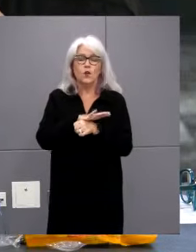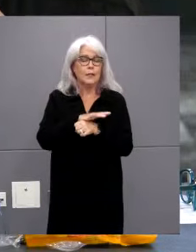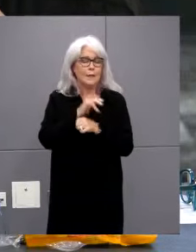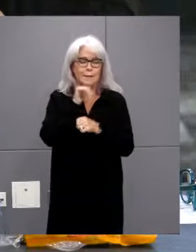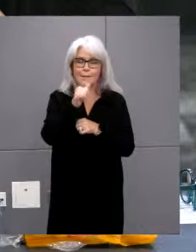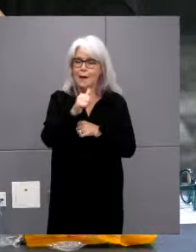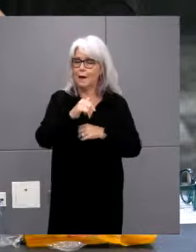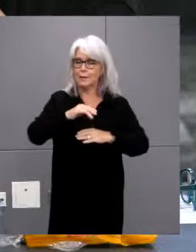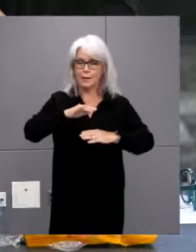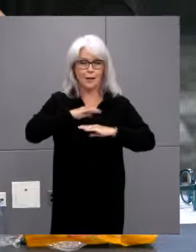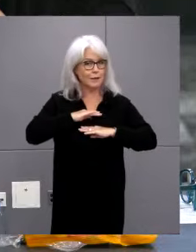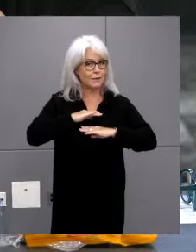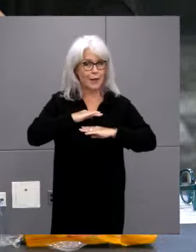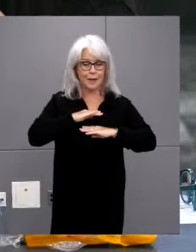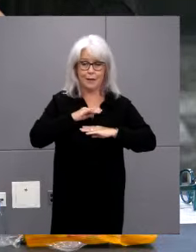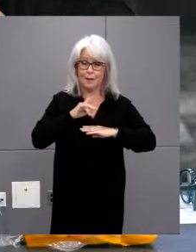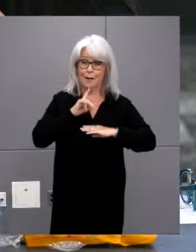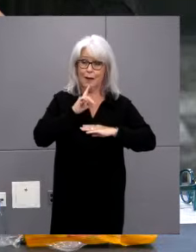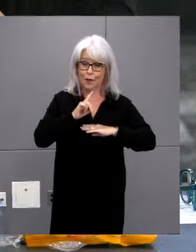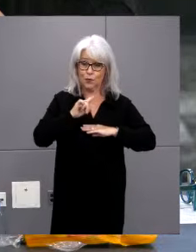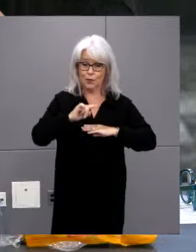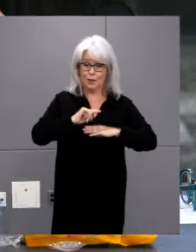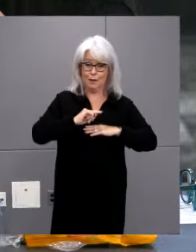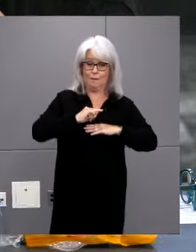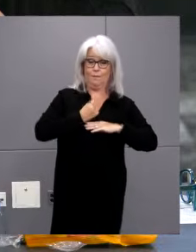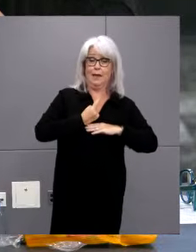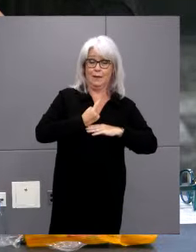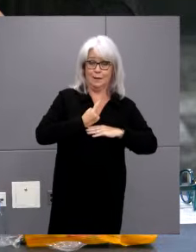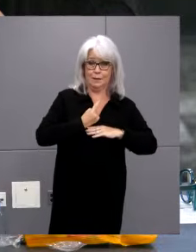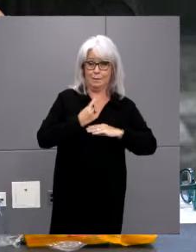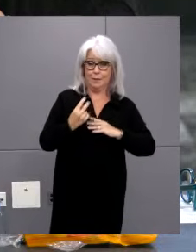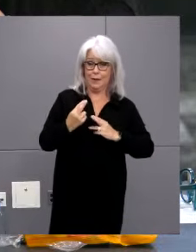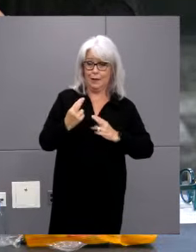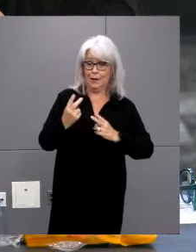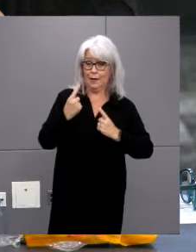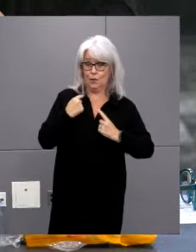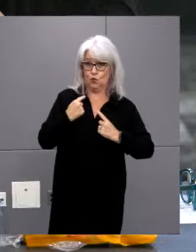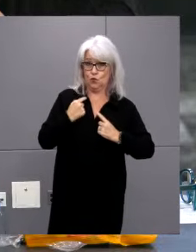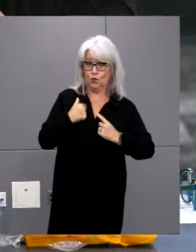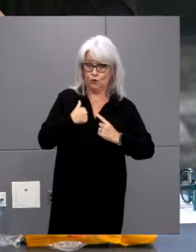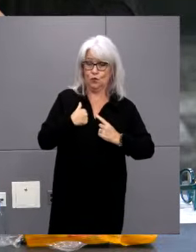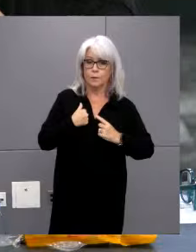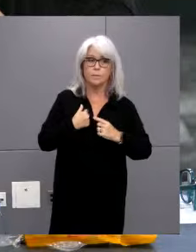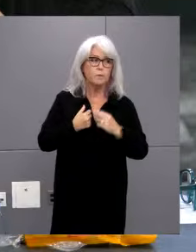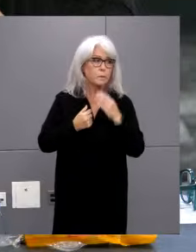unsatisfied and slightly offended by the response that I received.